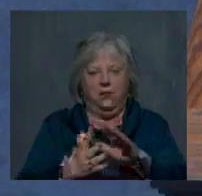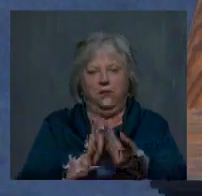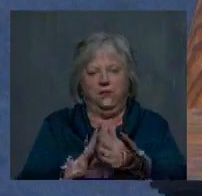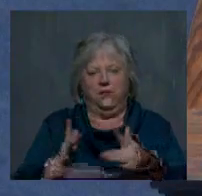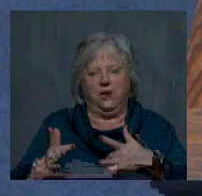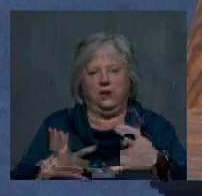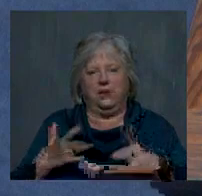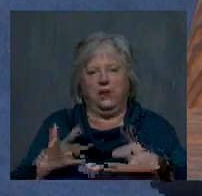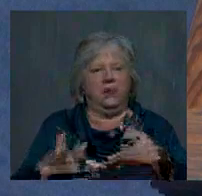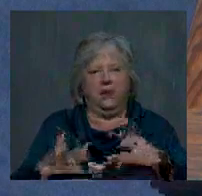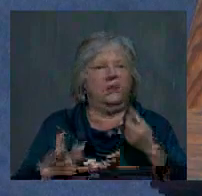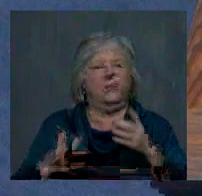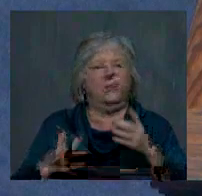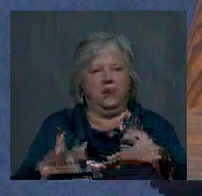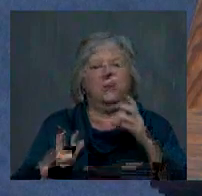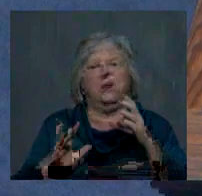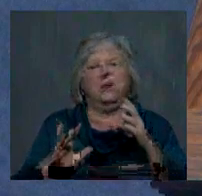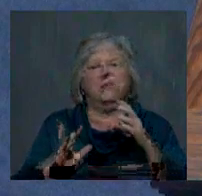I appreciate